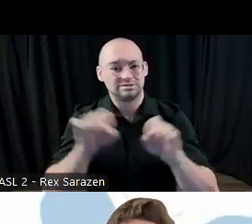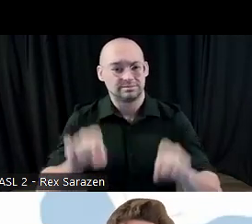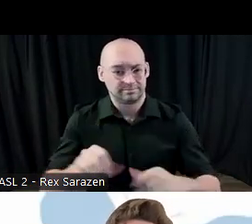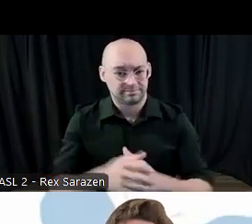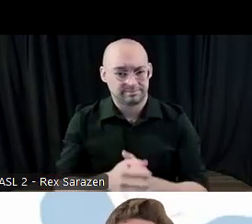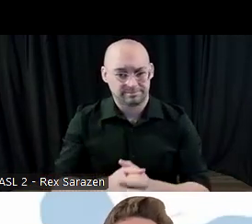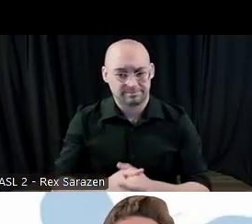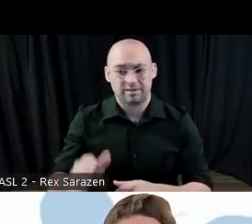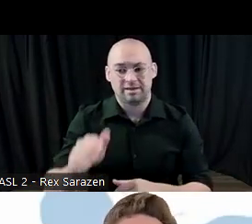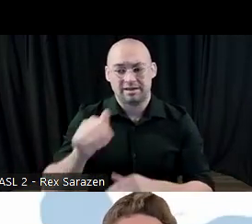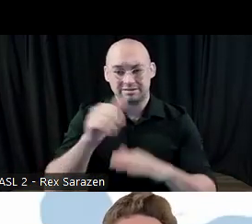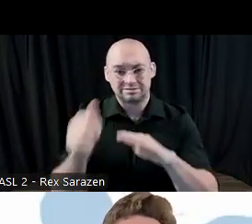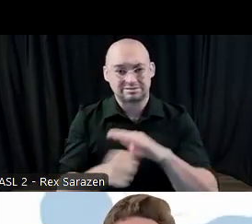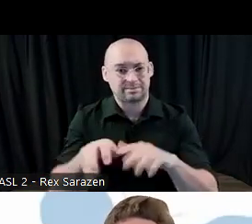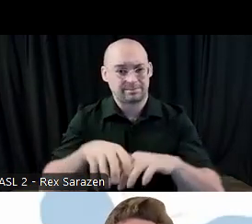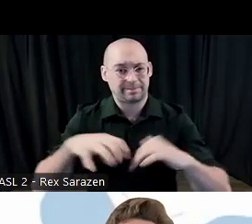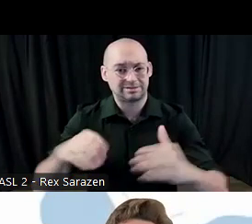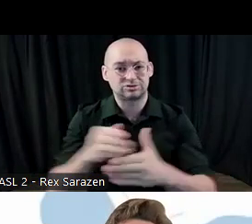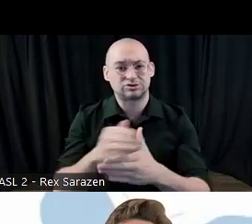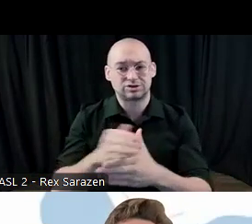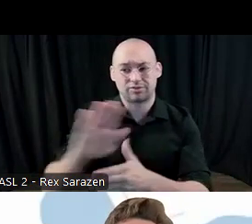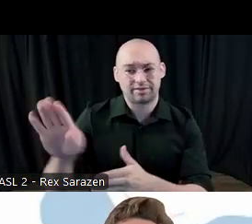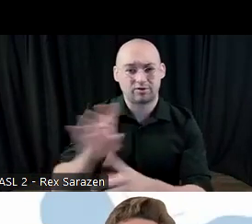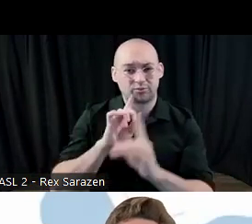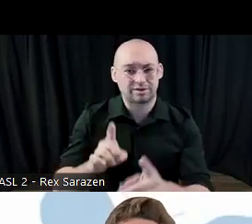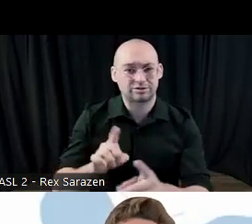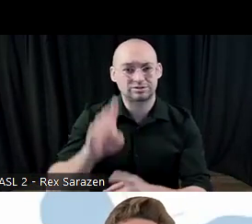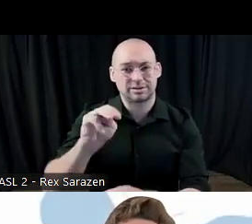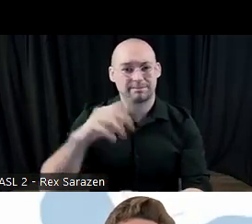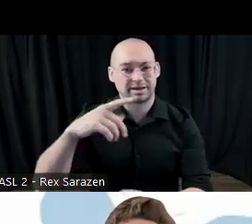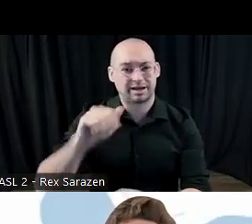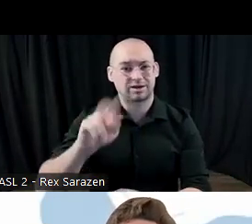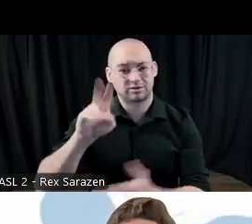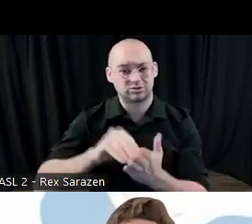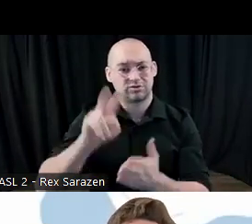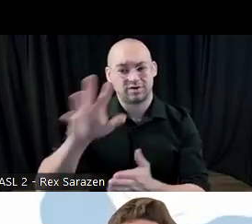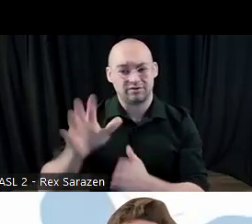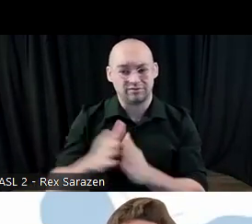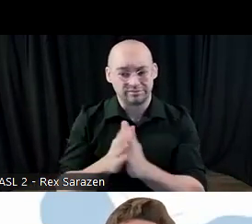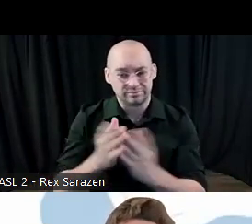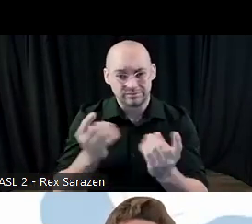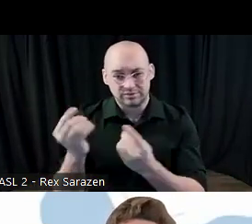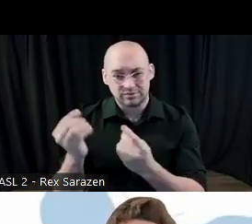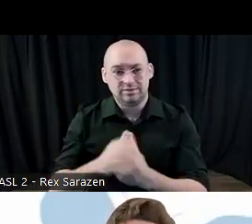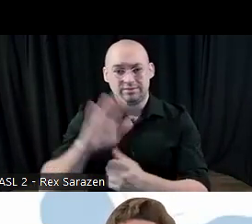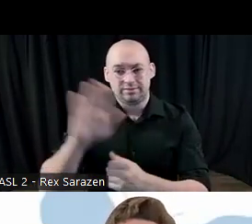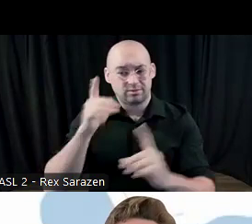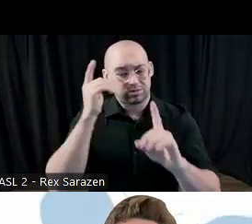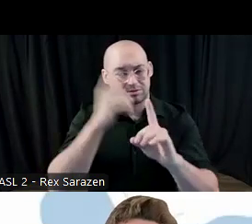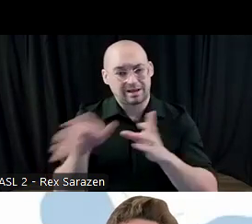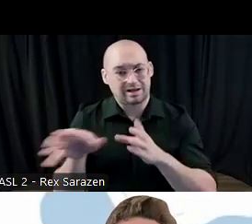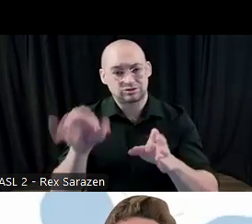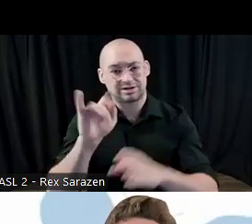As the subcommittees share their reactions to the MPA 2025 initiatives, and their priority action items for this